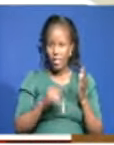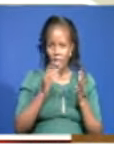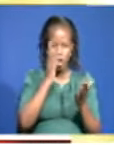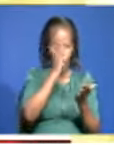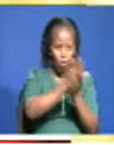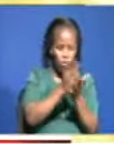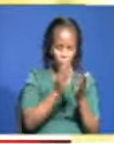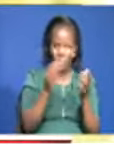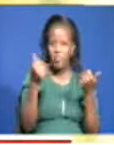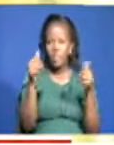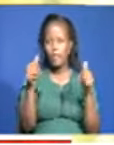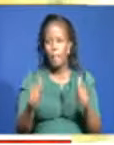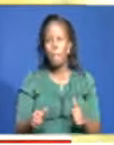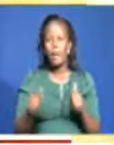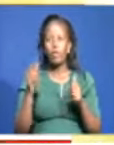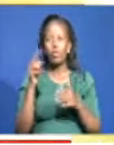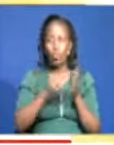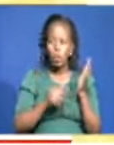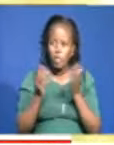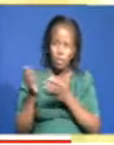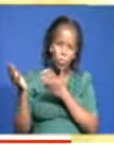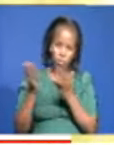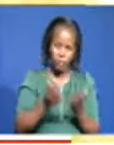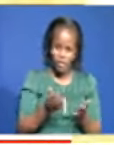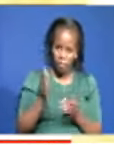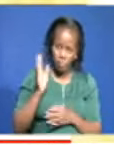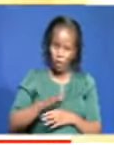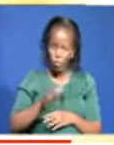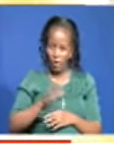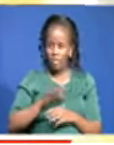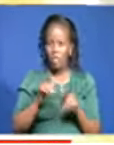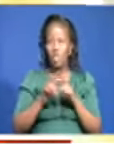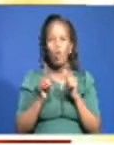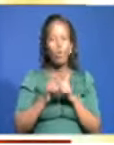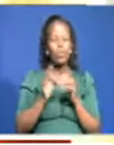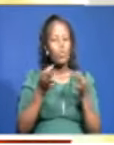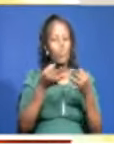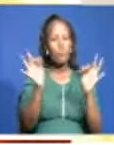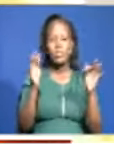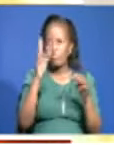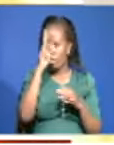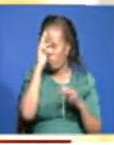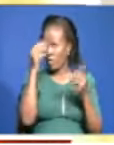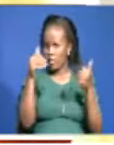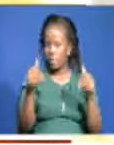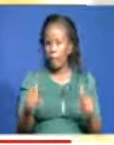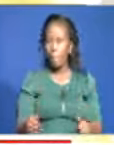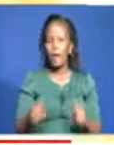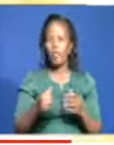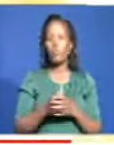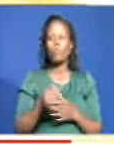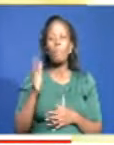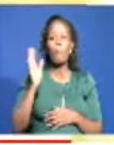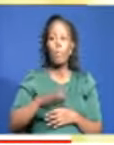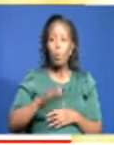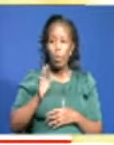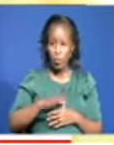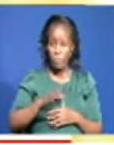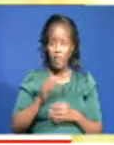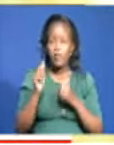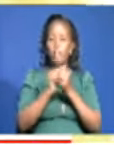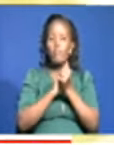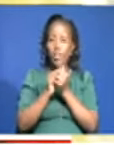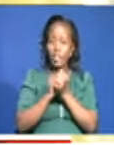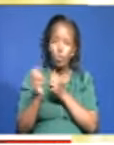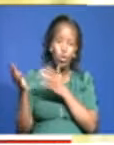sureties presented by Chania and therefore are yet to be released from police custody. Chania was presented in court Friday with the